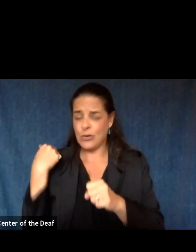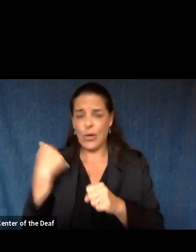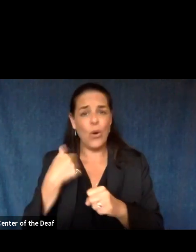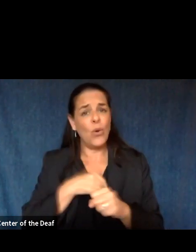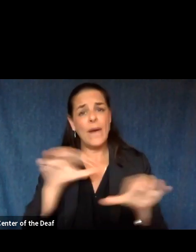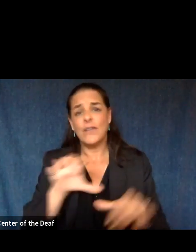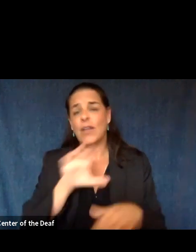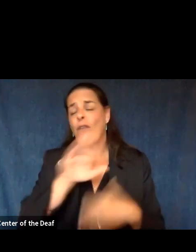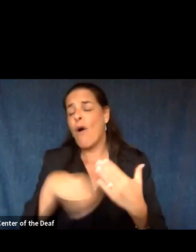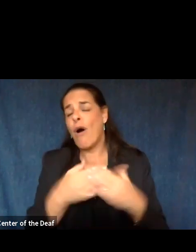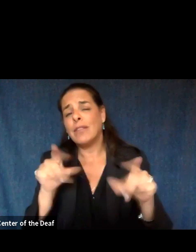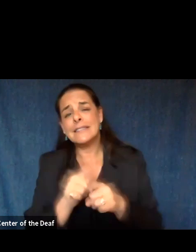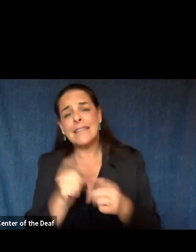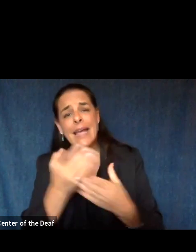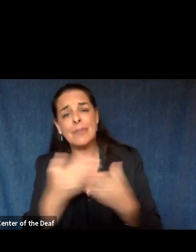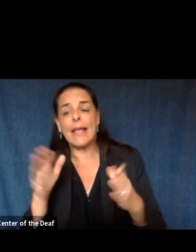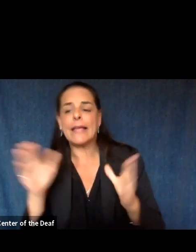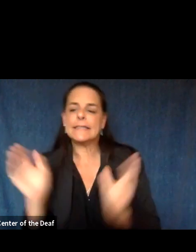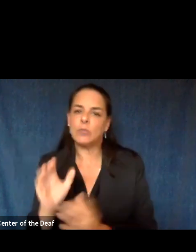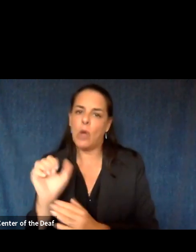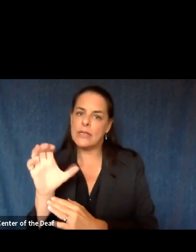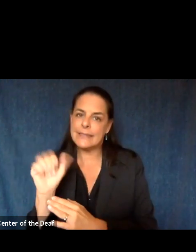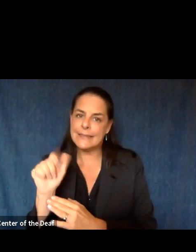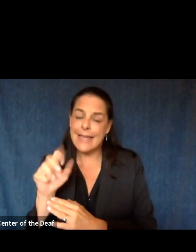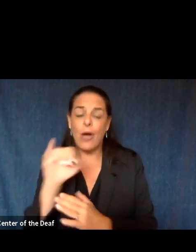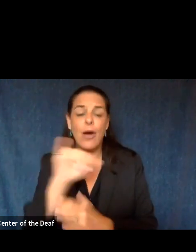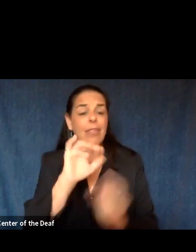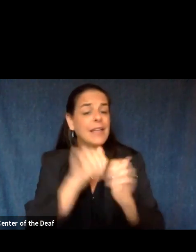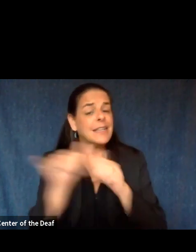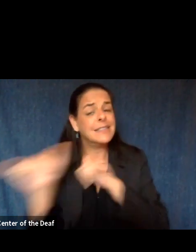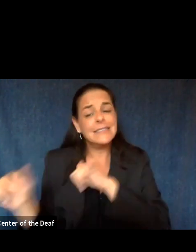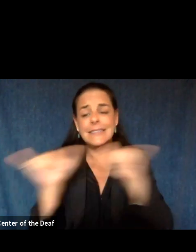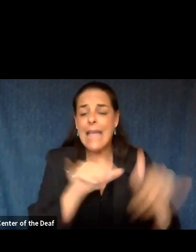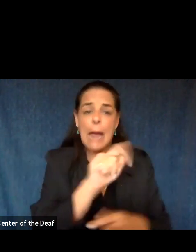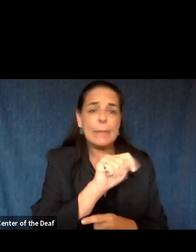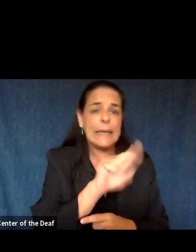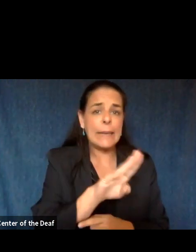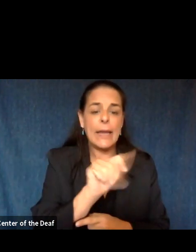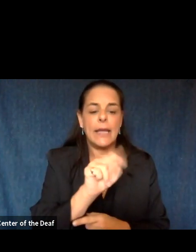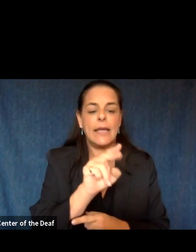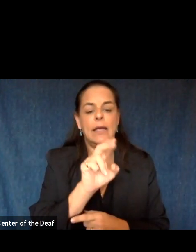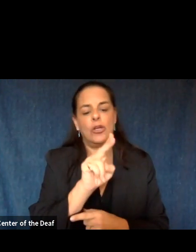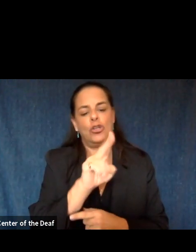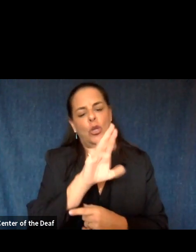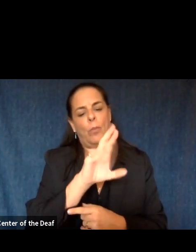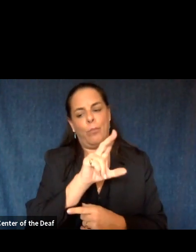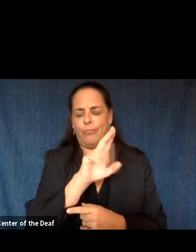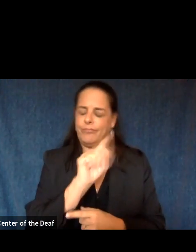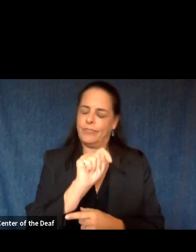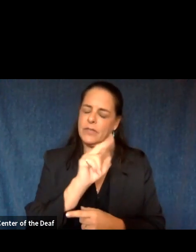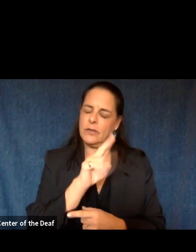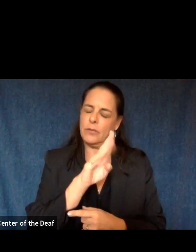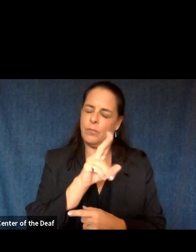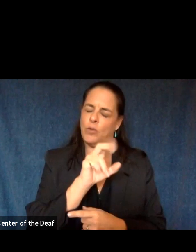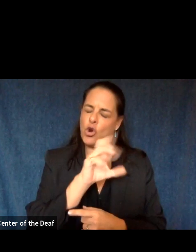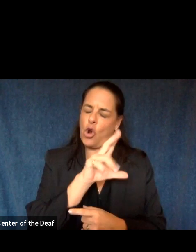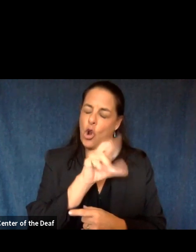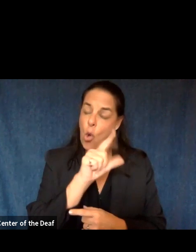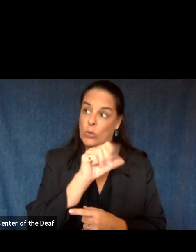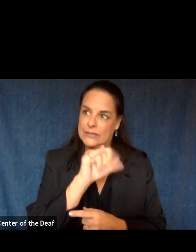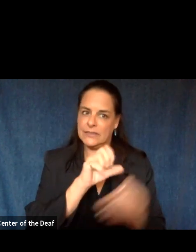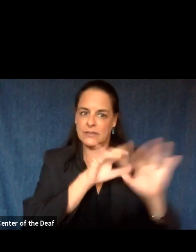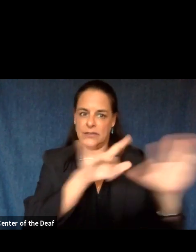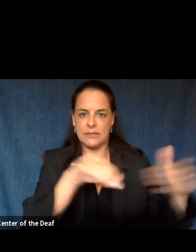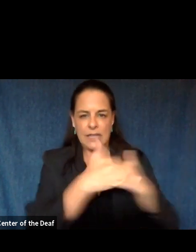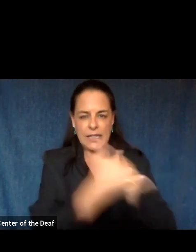on a smaller scale. It's how we don't have tuberculosis rampant across the country. We do these same things when we have those cases, again,